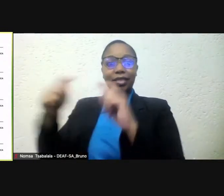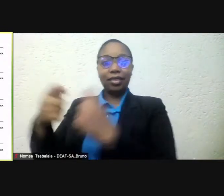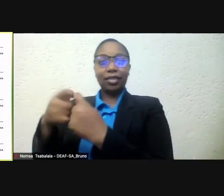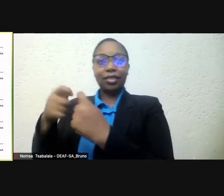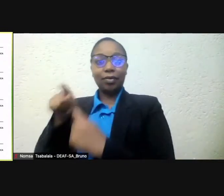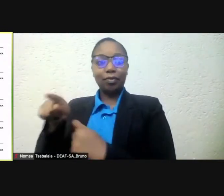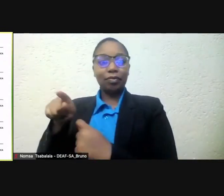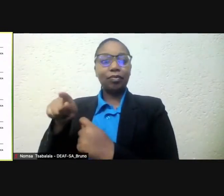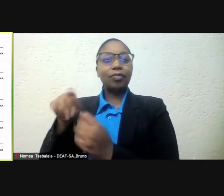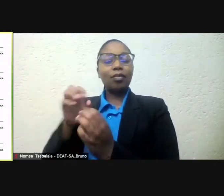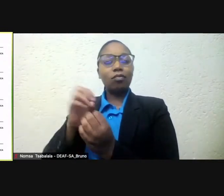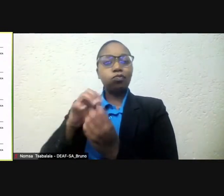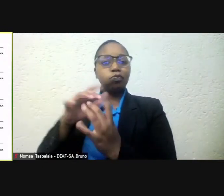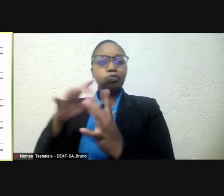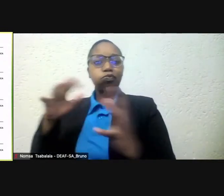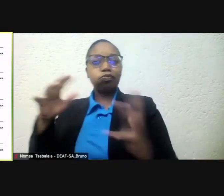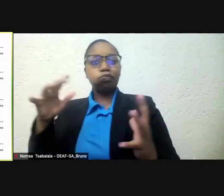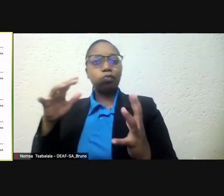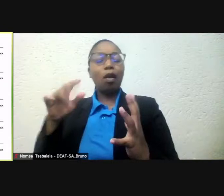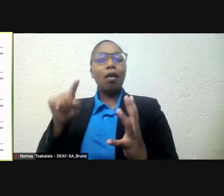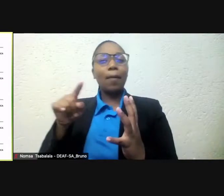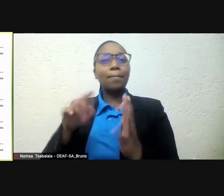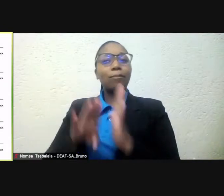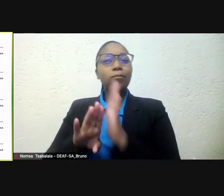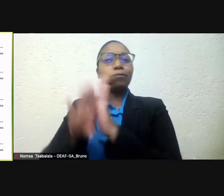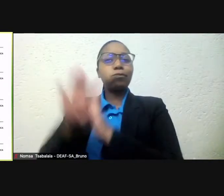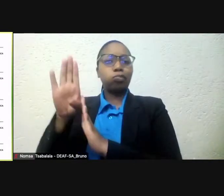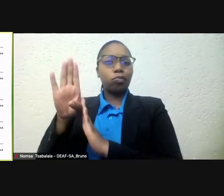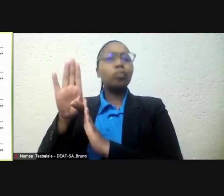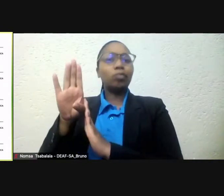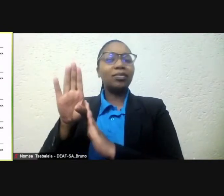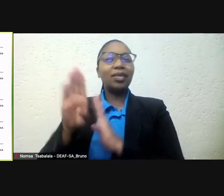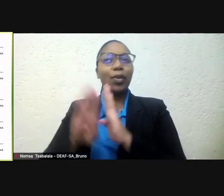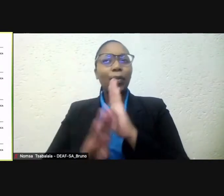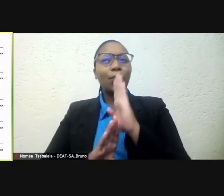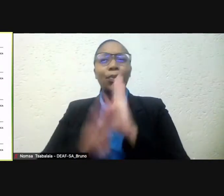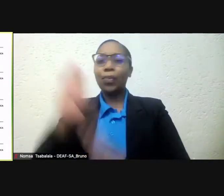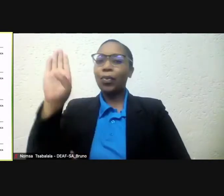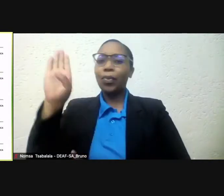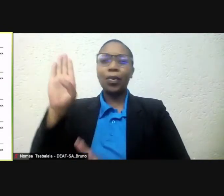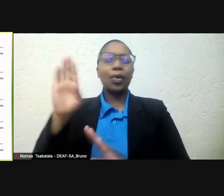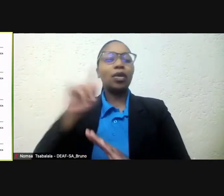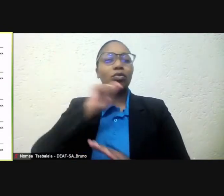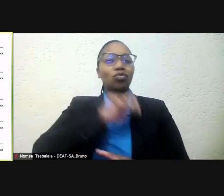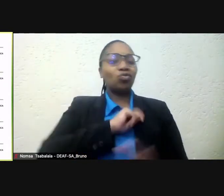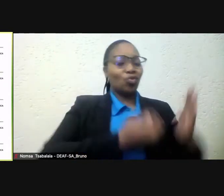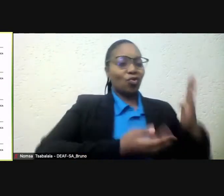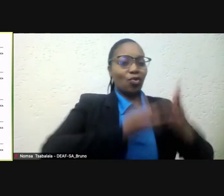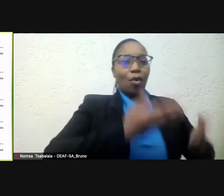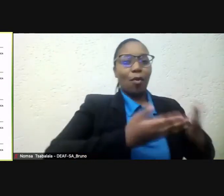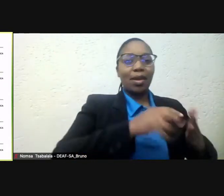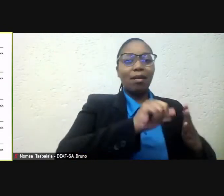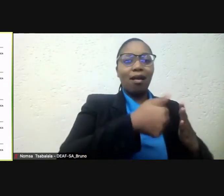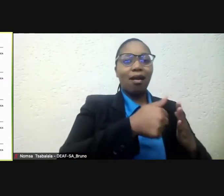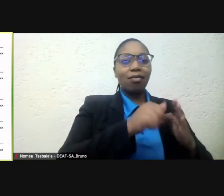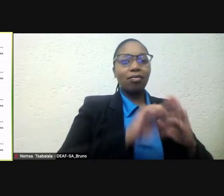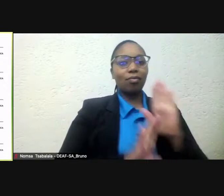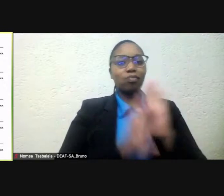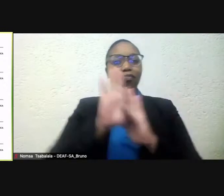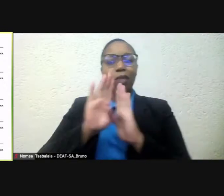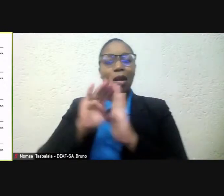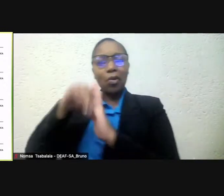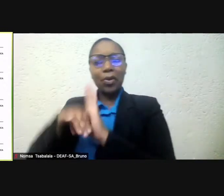rise in infections is very steep, which is much steeper than any other rise and curve which we have